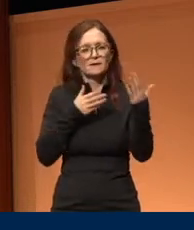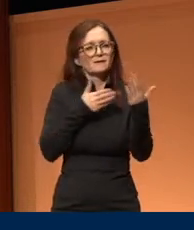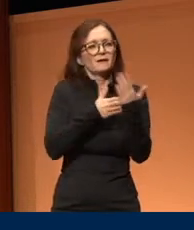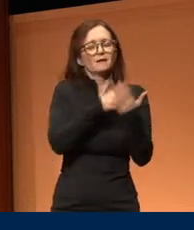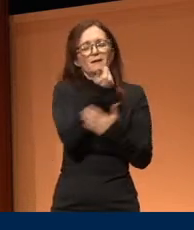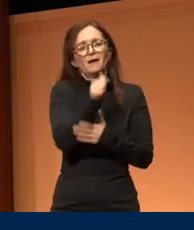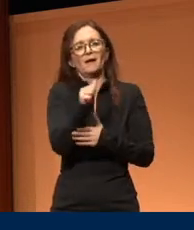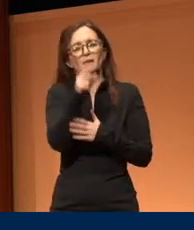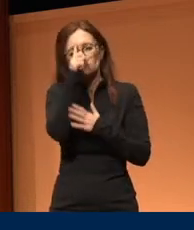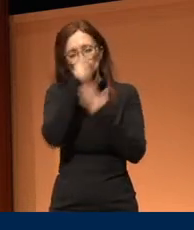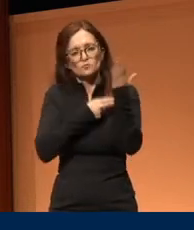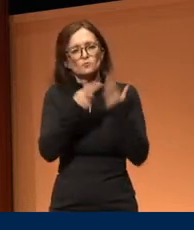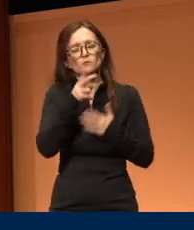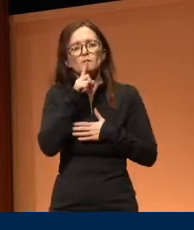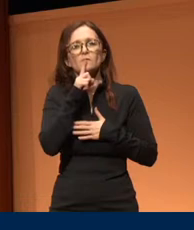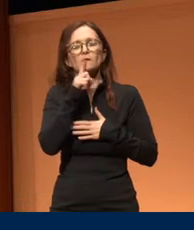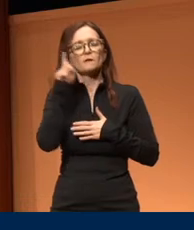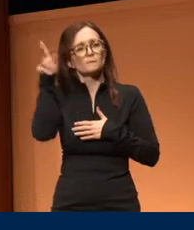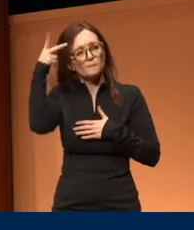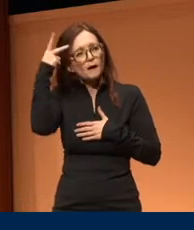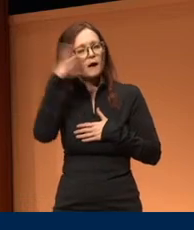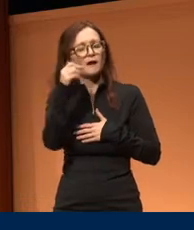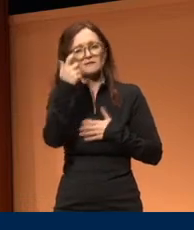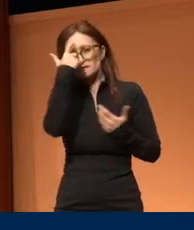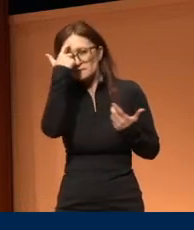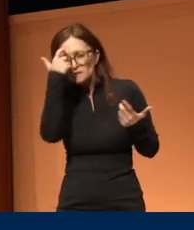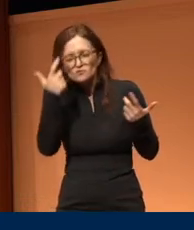claims in politics, and it's the same suspicion that animates